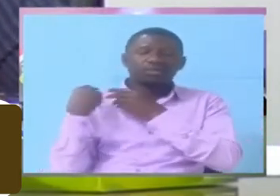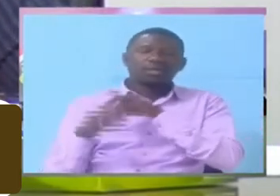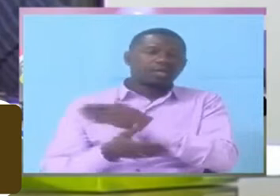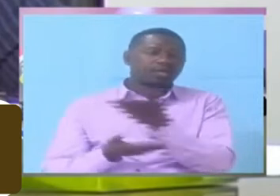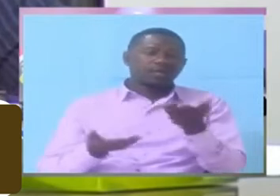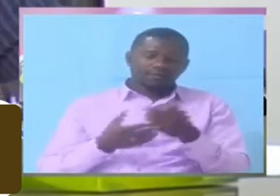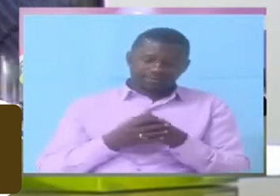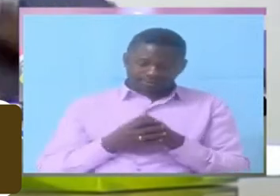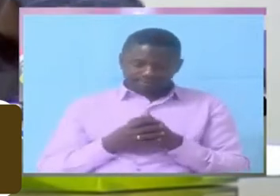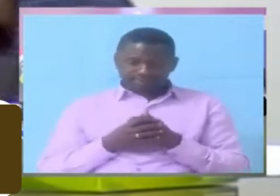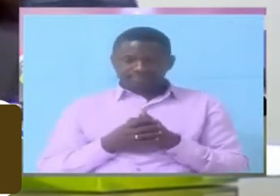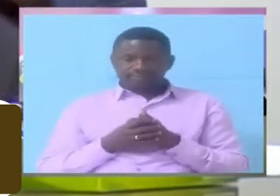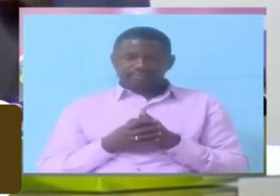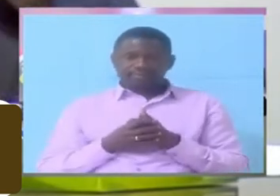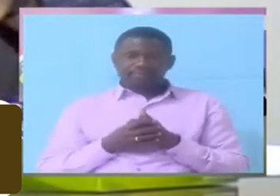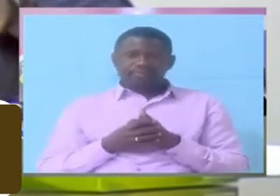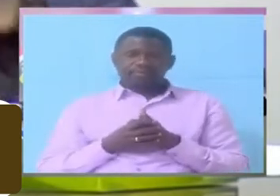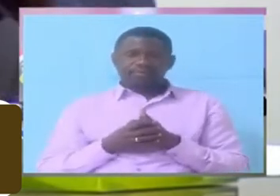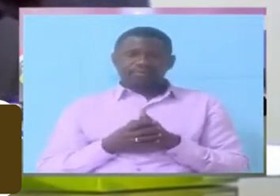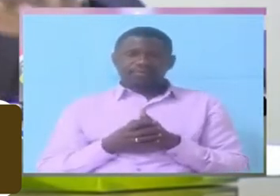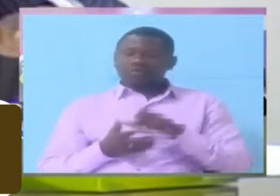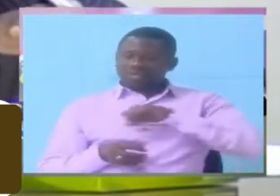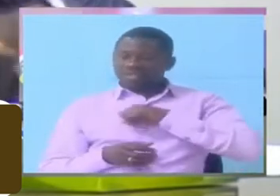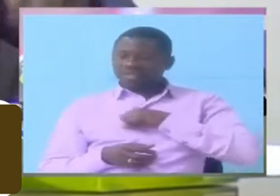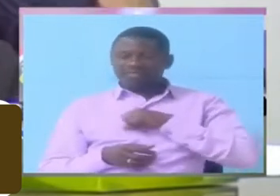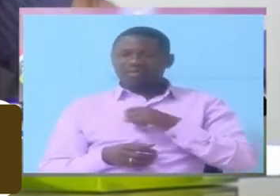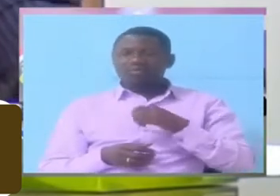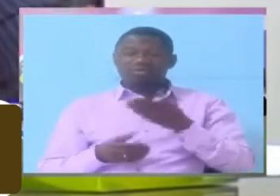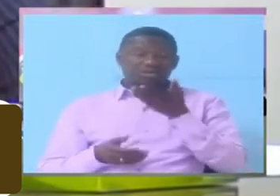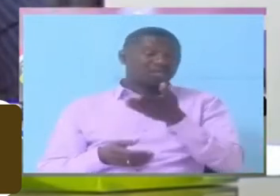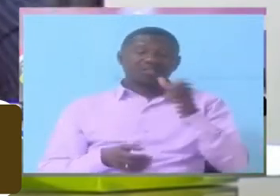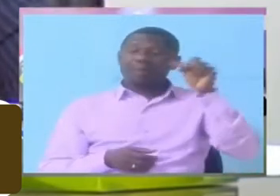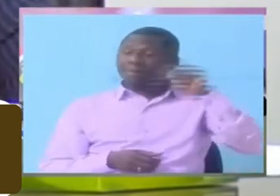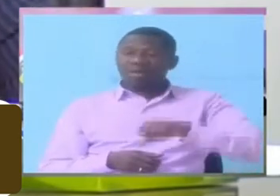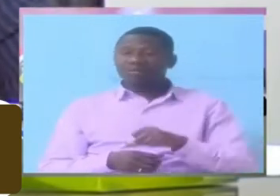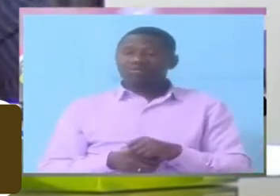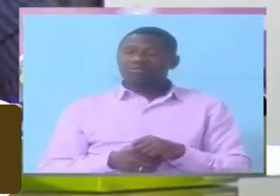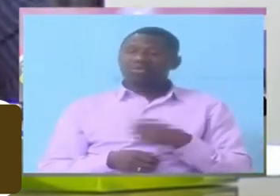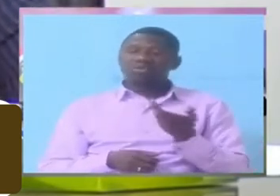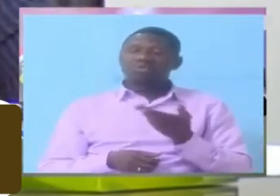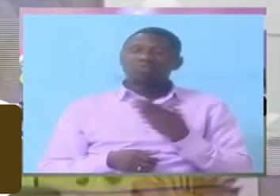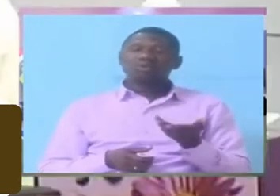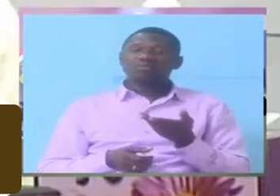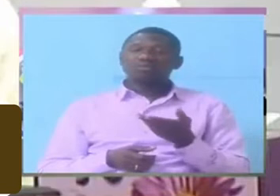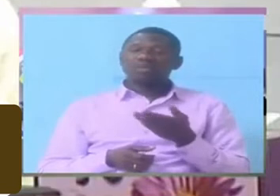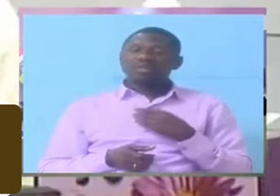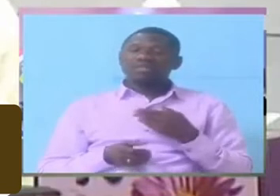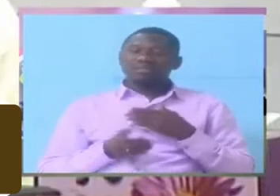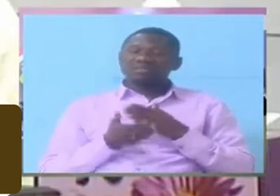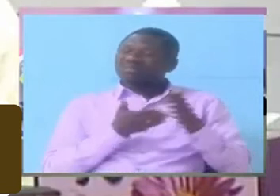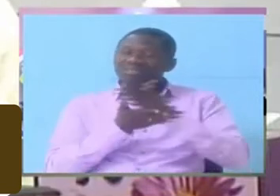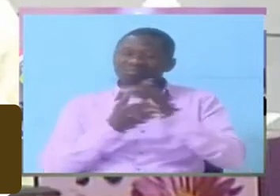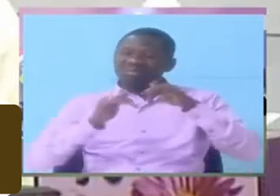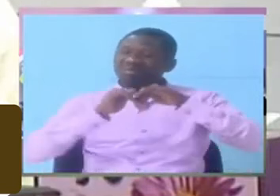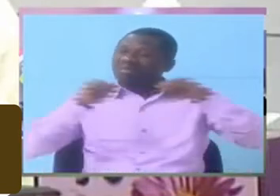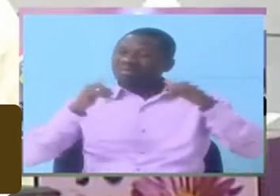alon ko le be maro le wonle ko. Which by itself is still bad because it's discrimination. Atun wo found ndo ko ni la nya ka maro fa na njawi